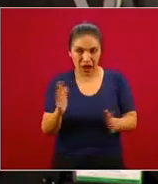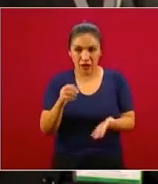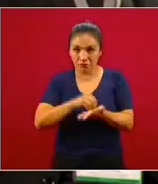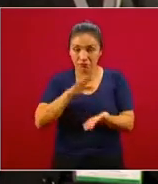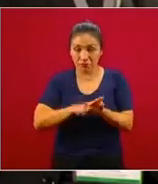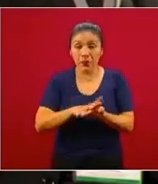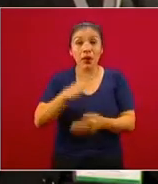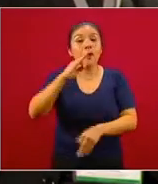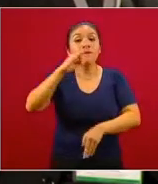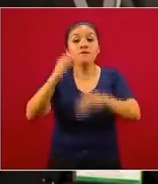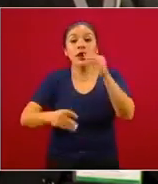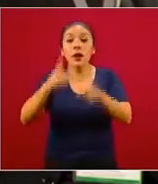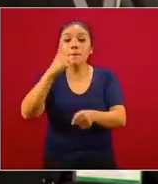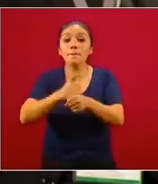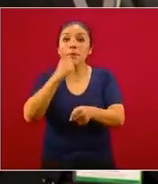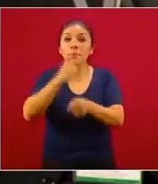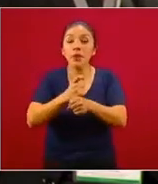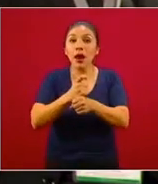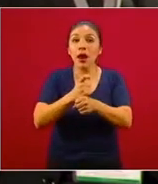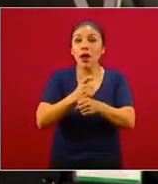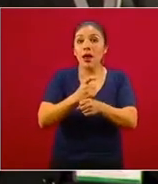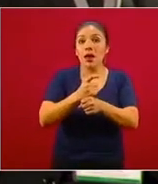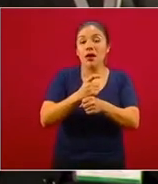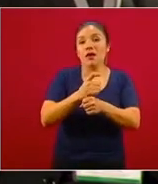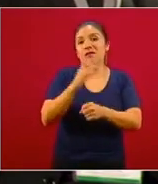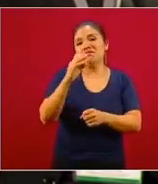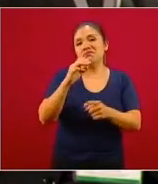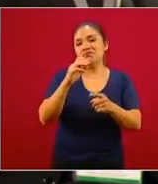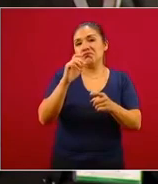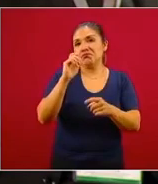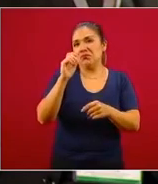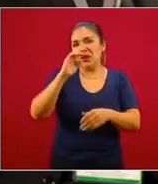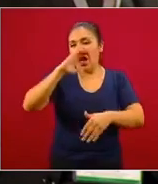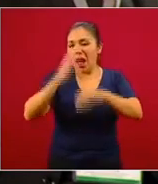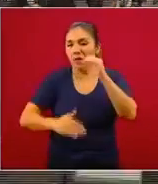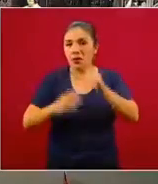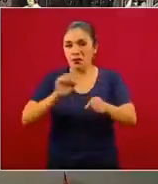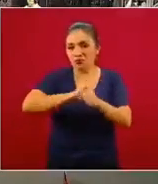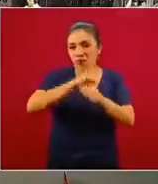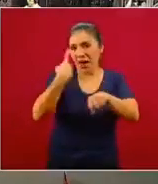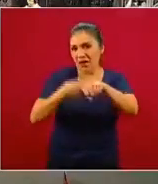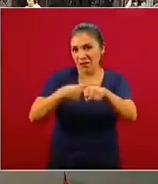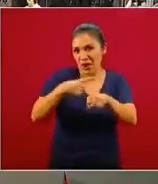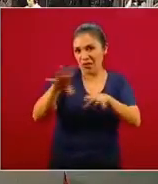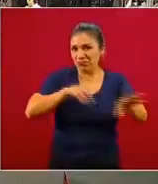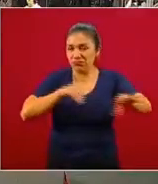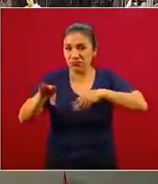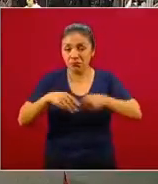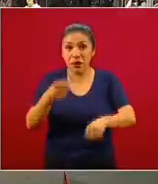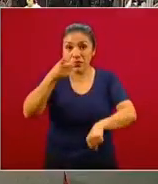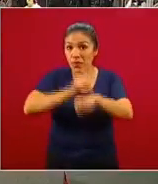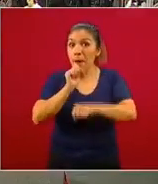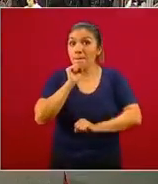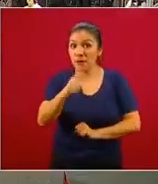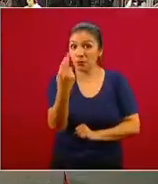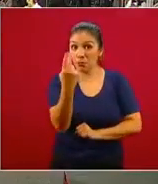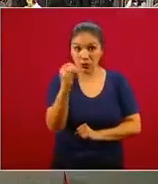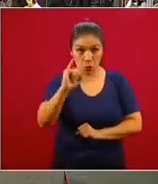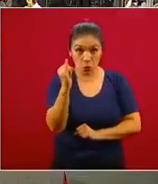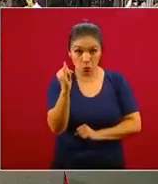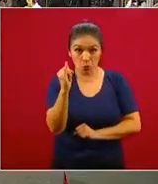if the end of the first pandemic cycle would still be June 25th, would that be the end of the first cycle? Thank